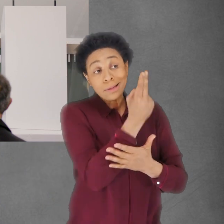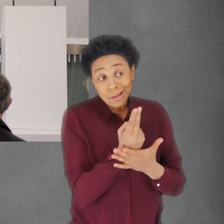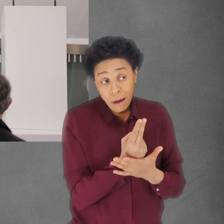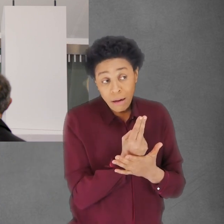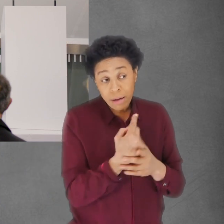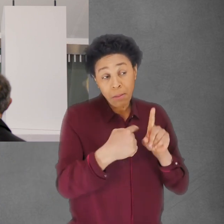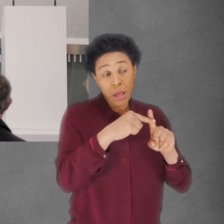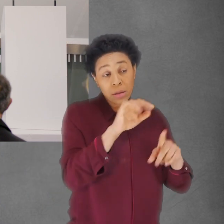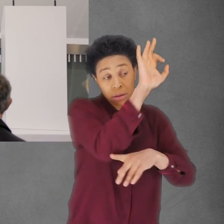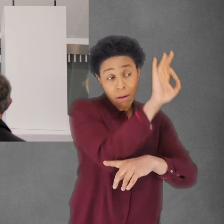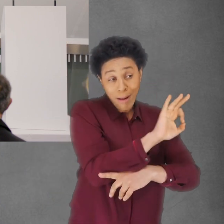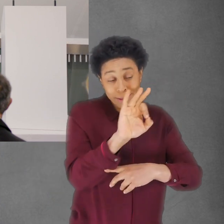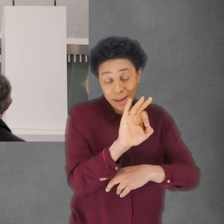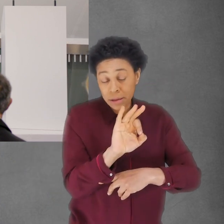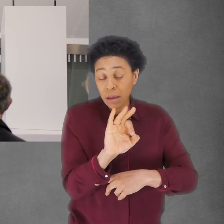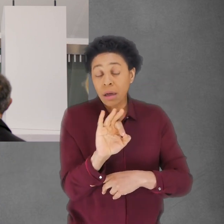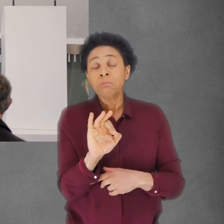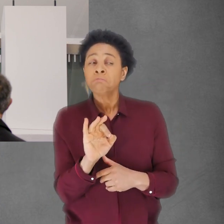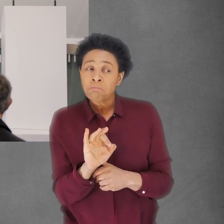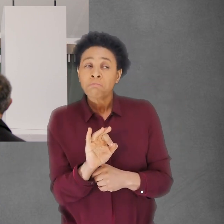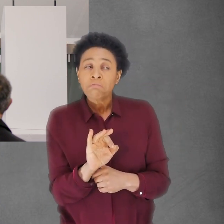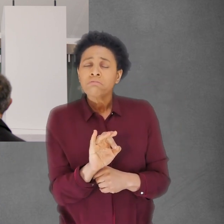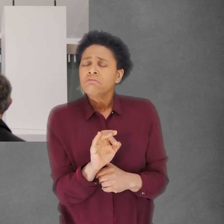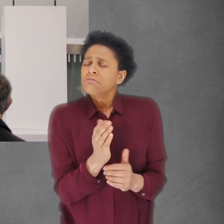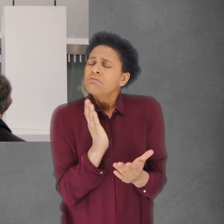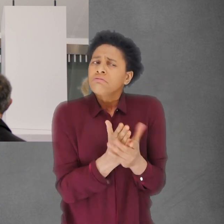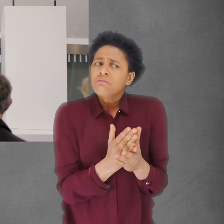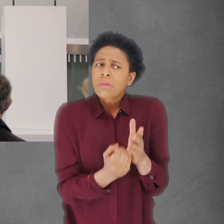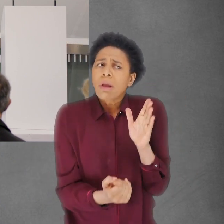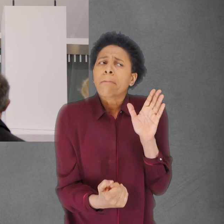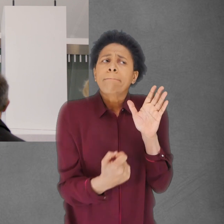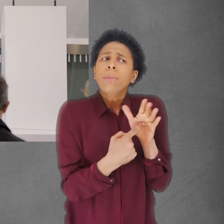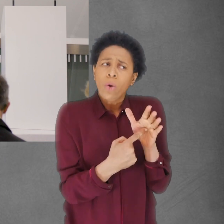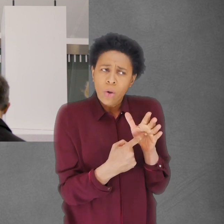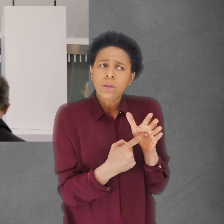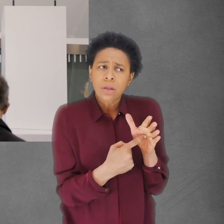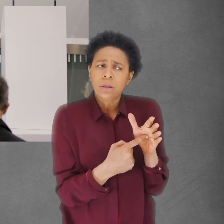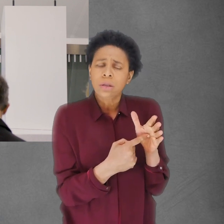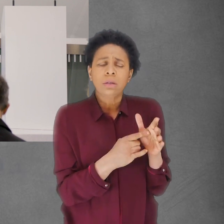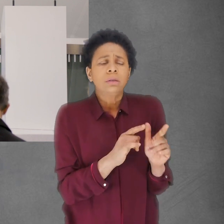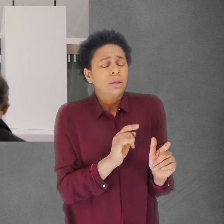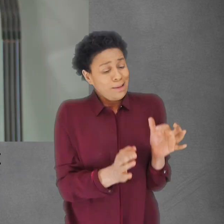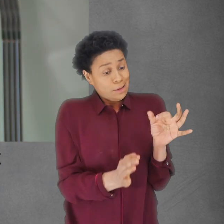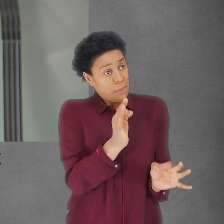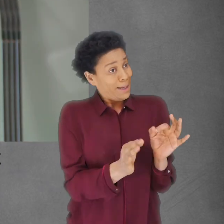Yes, absolutely. As you said, I think that for me, design and architecture is an